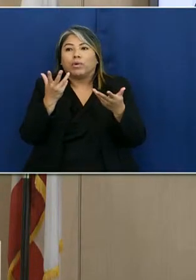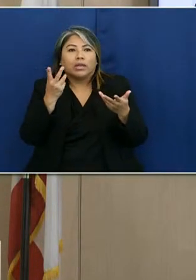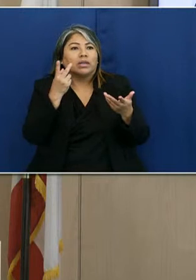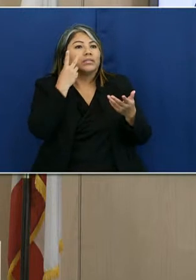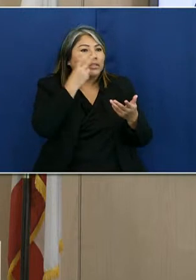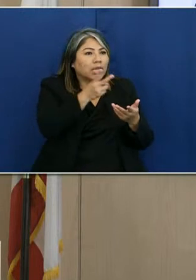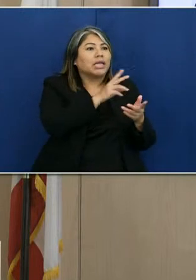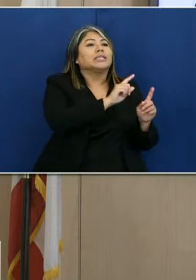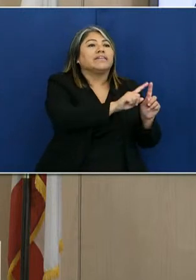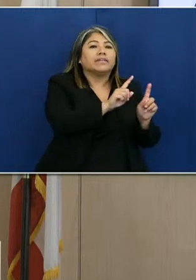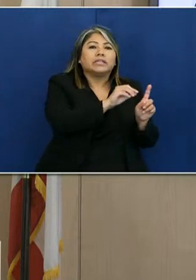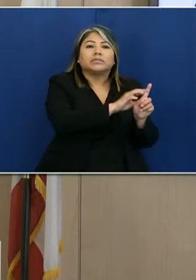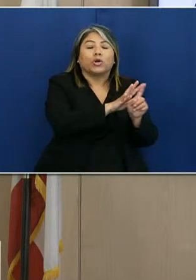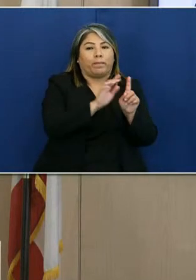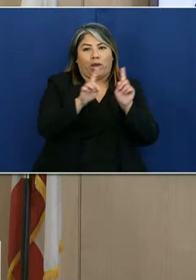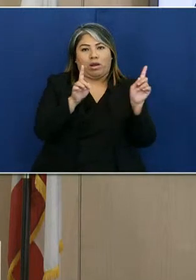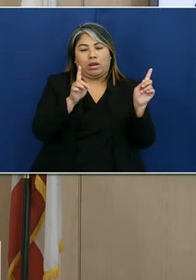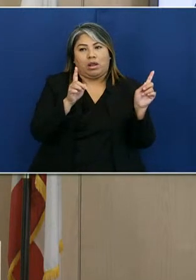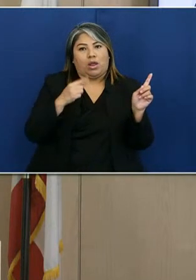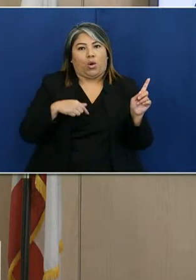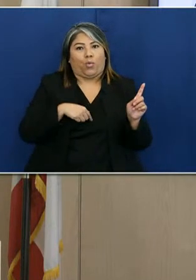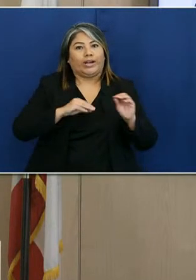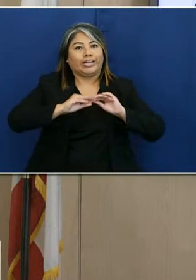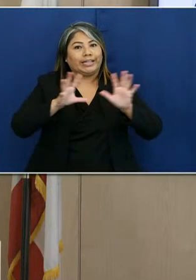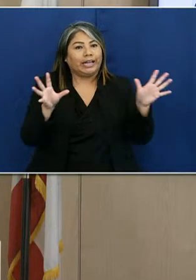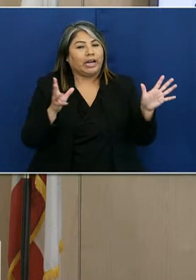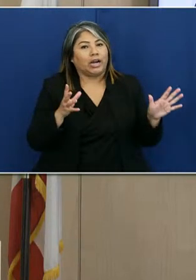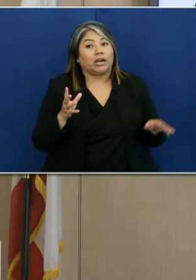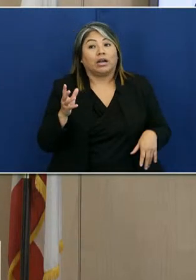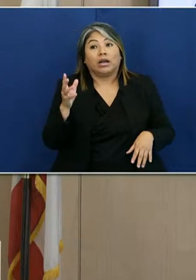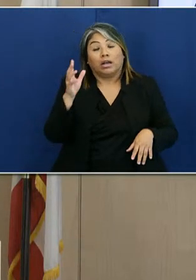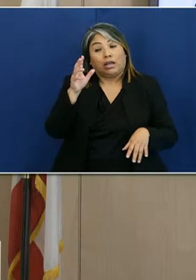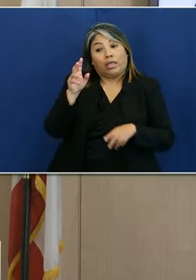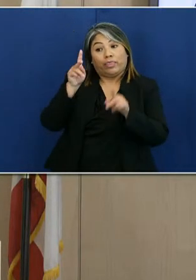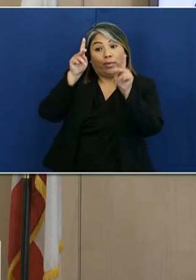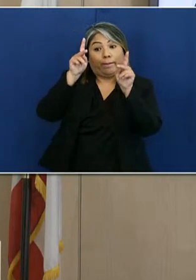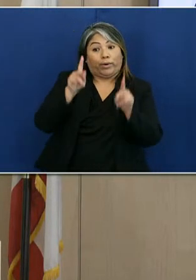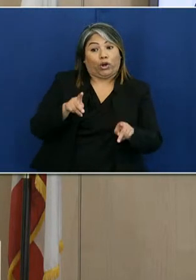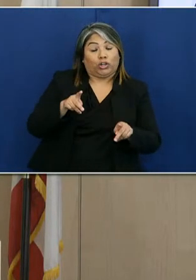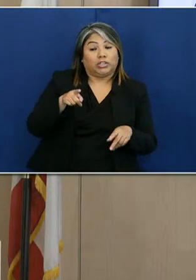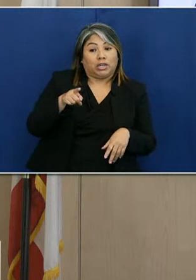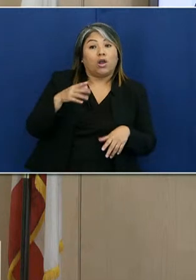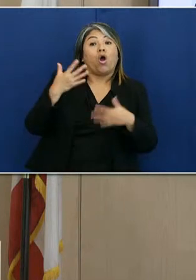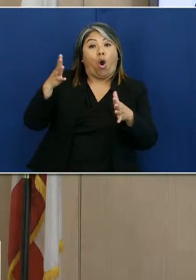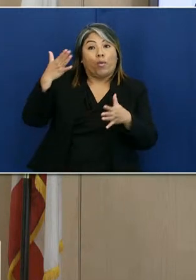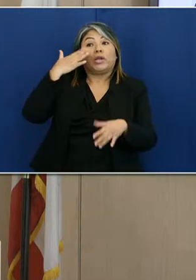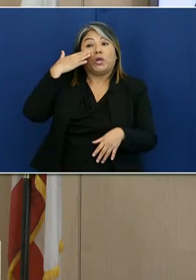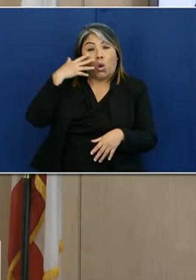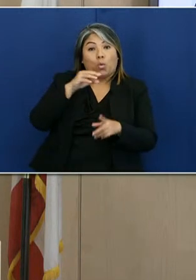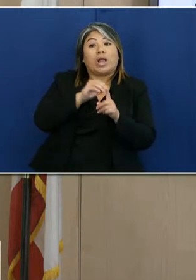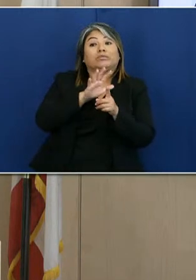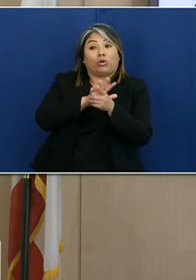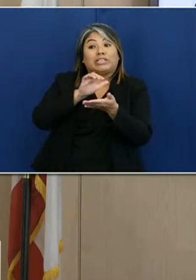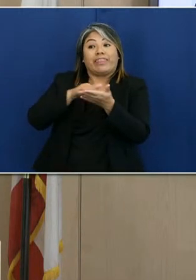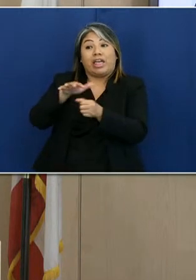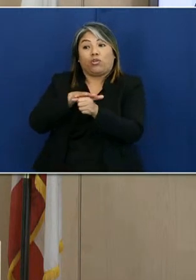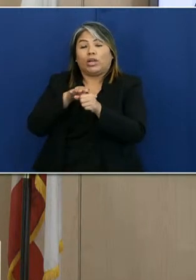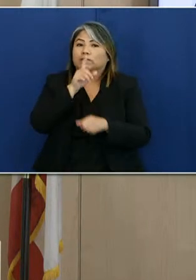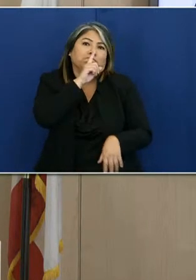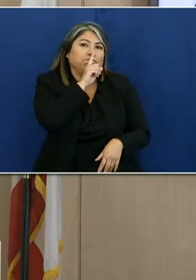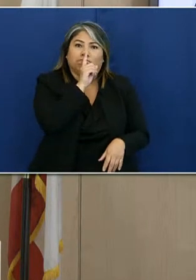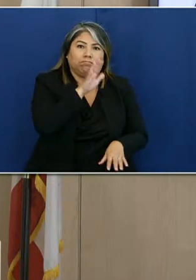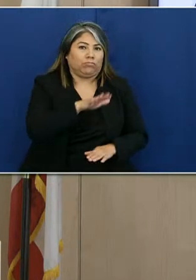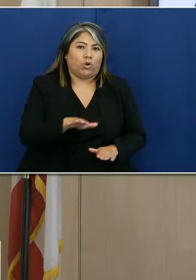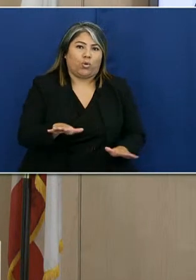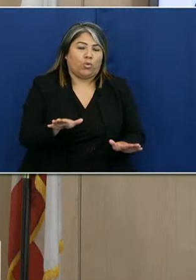exposures, and we're not saying, I'm going to be very clear, we're not saying that the person was known to be exposed at that location. These are